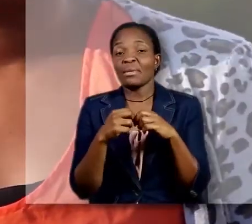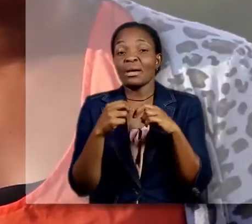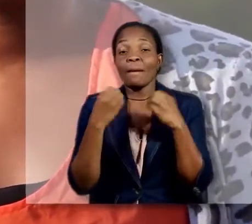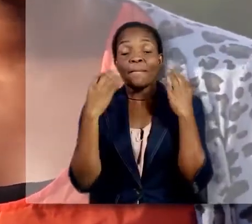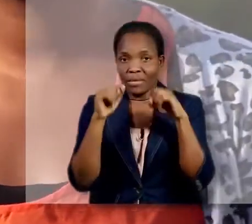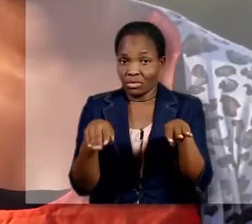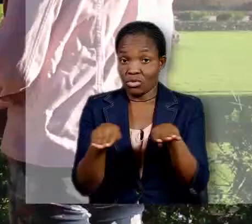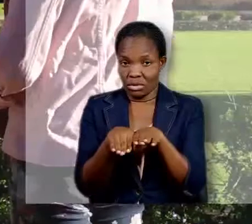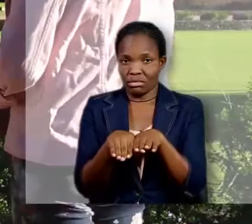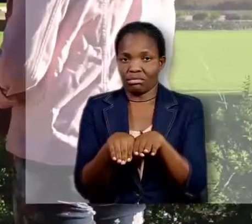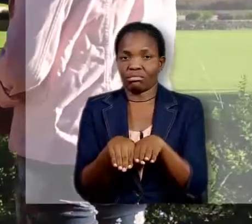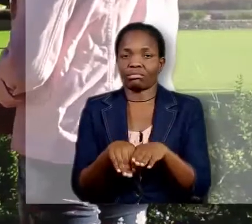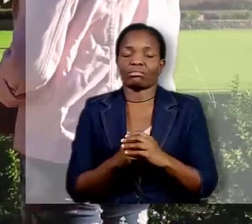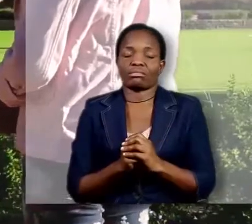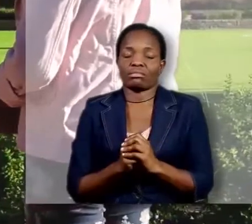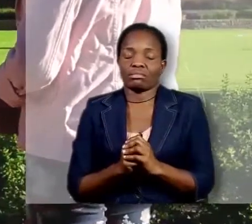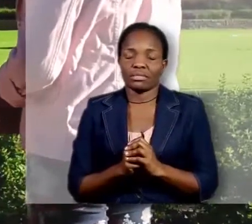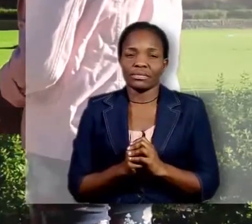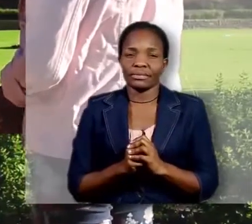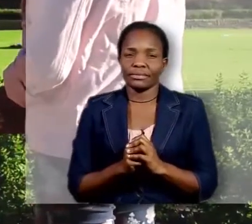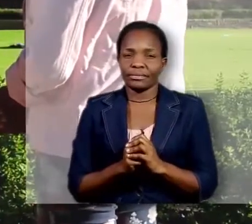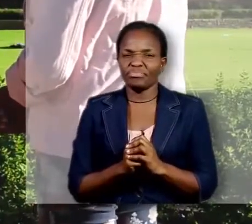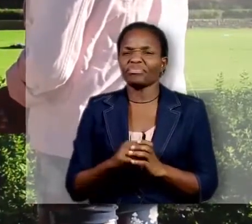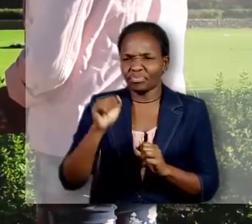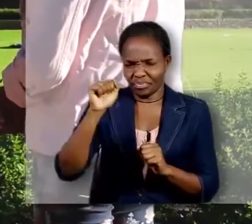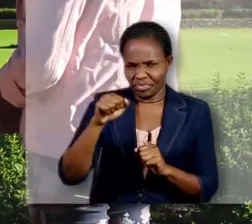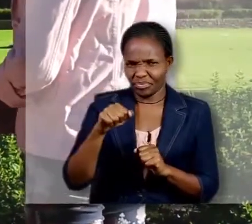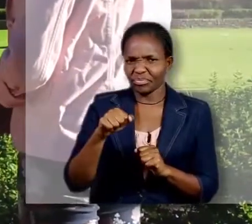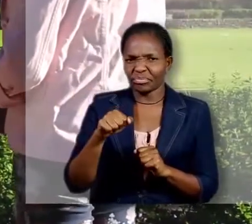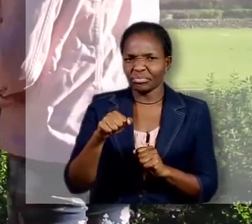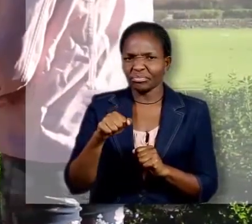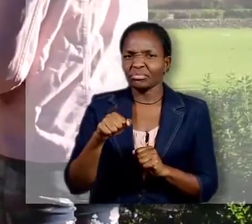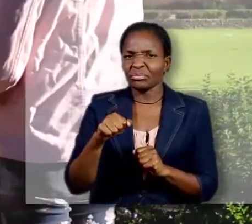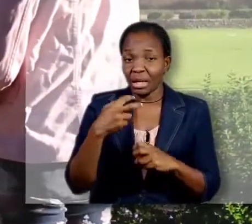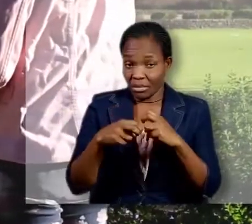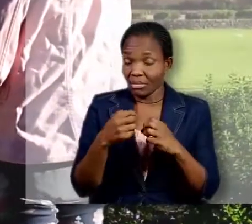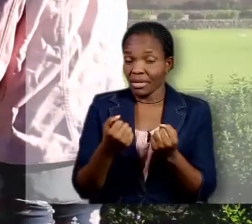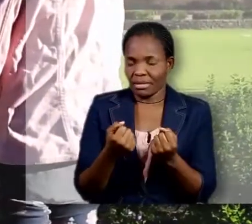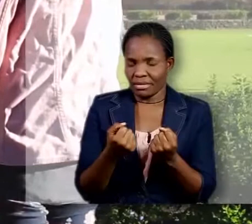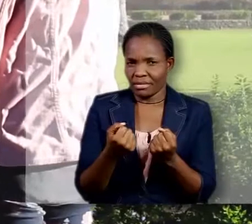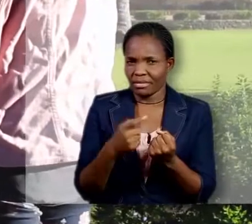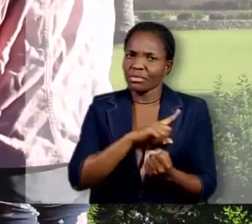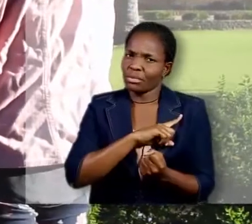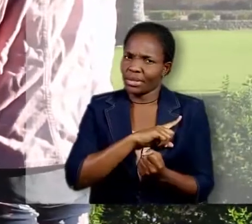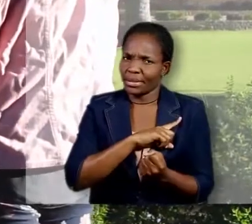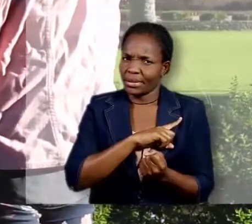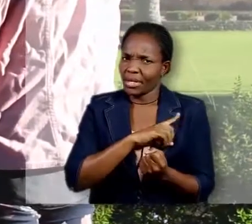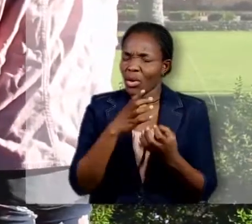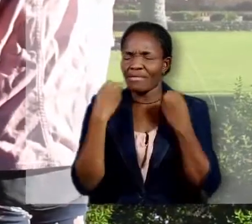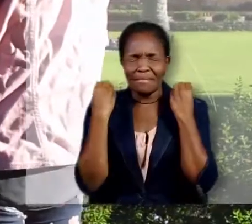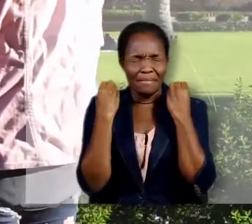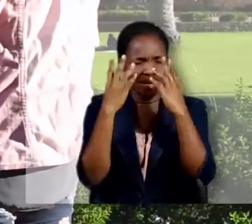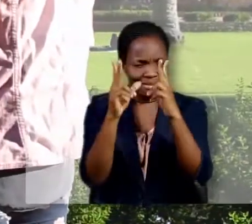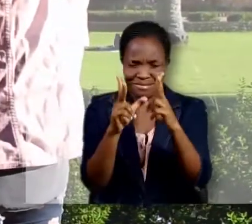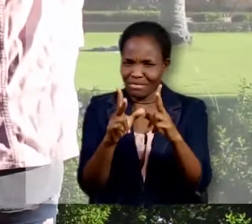be done. Yes, probably it's a problem because we have too many people